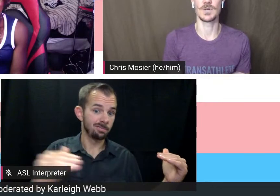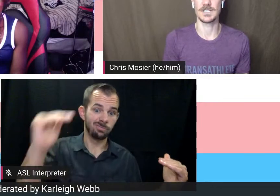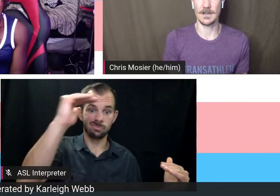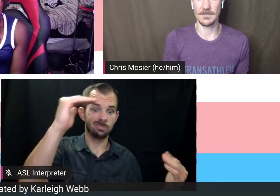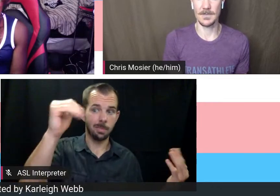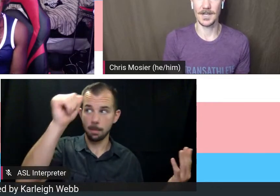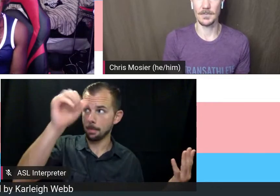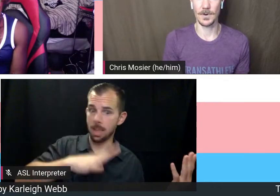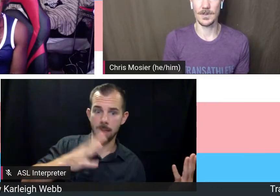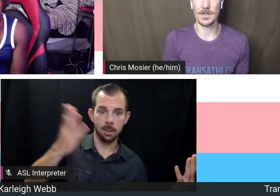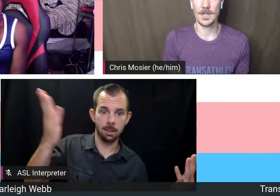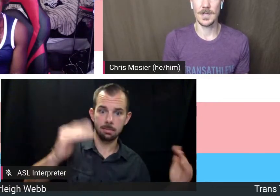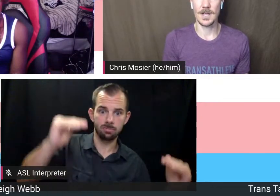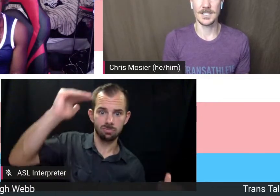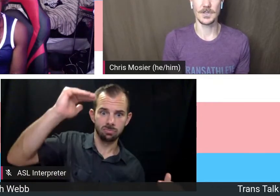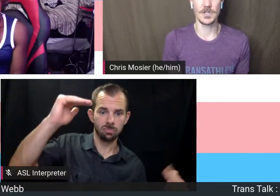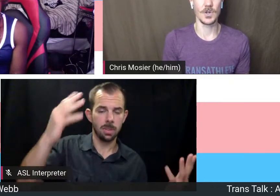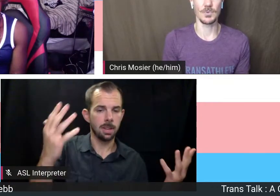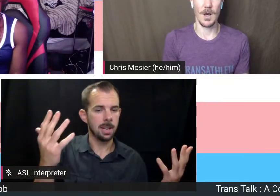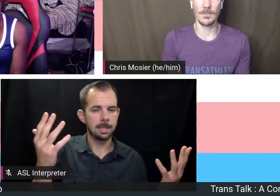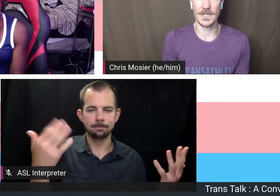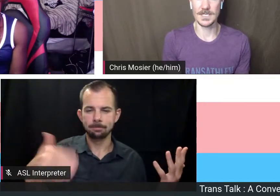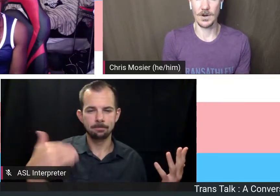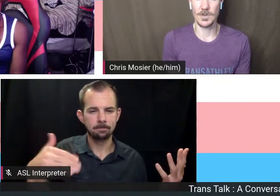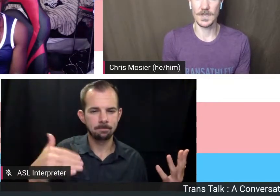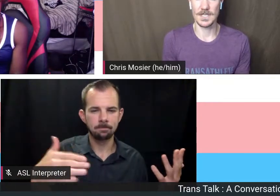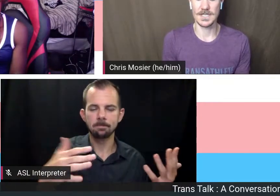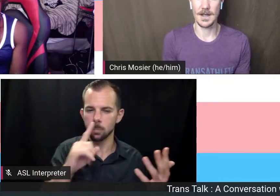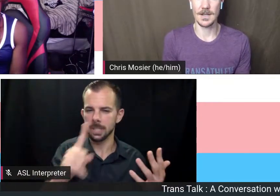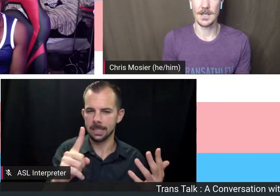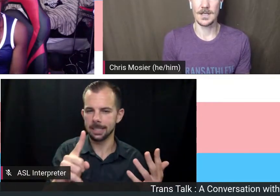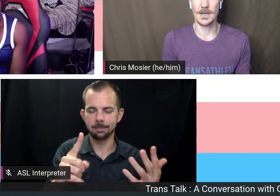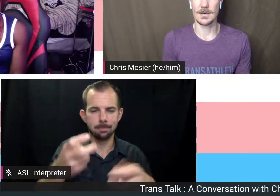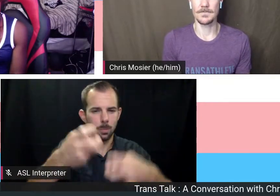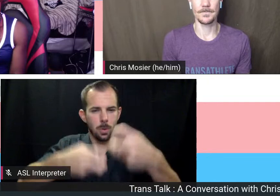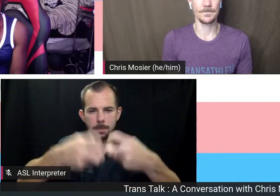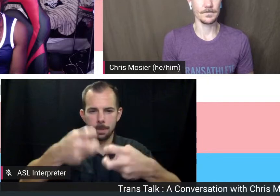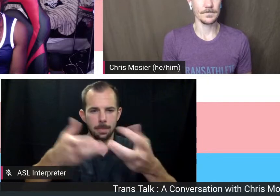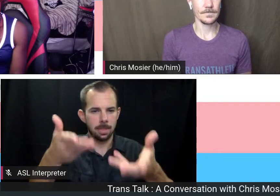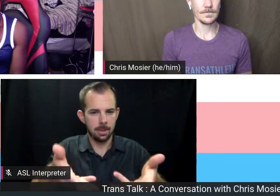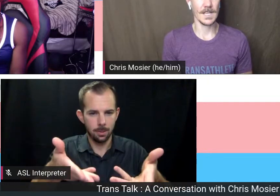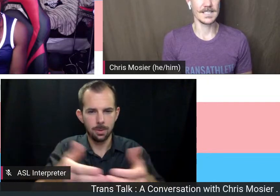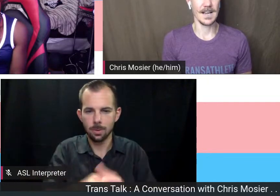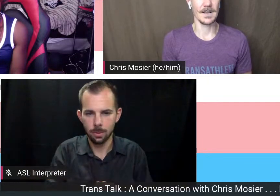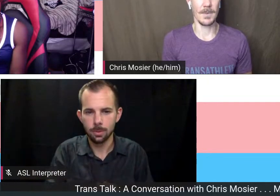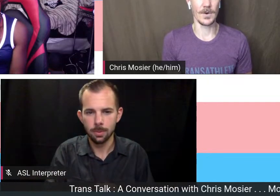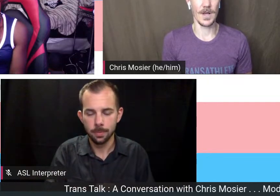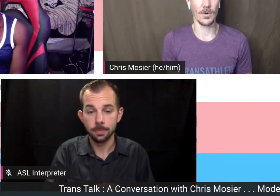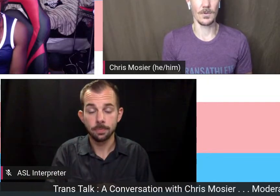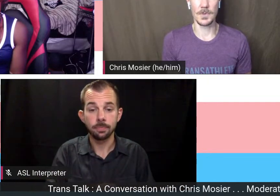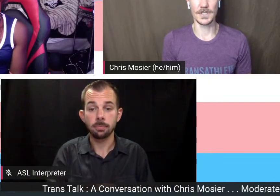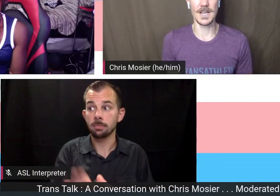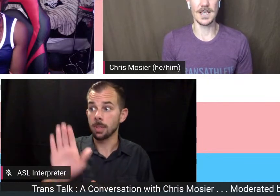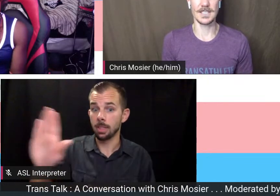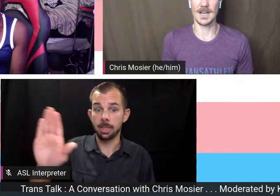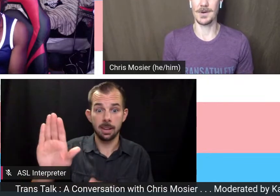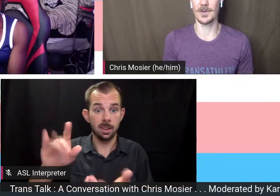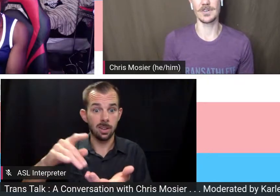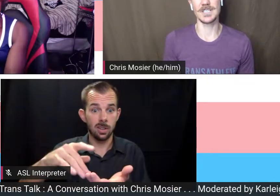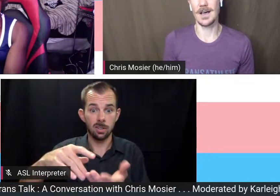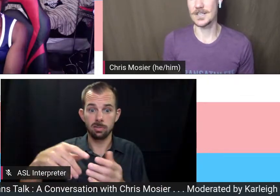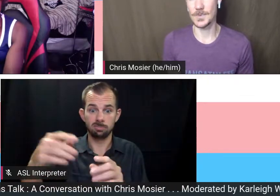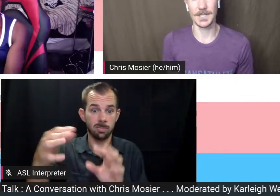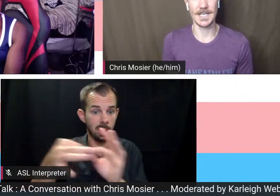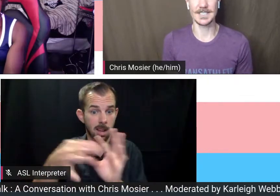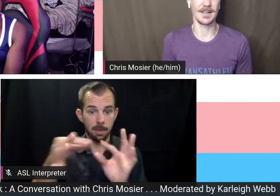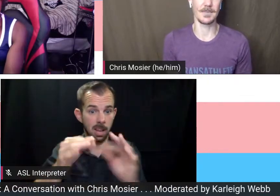than someone assigned female at birth. And so, the problem in this argument is not, it's not about our ability. It's not about